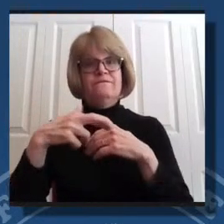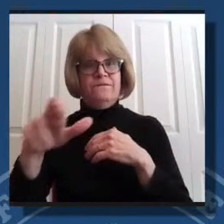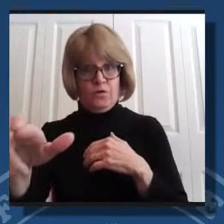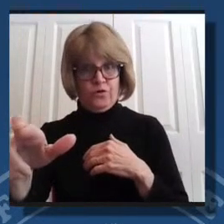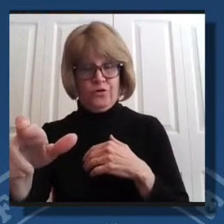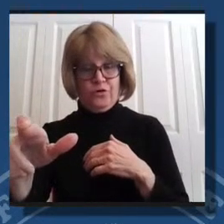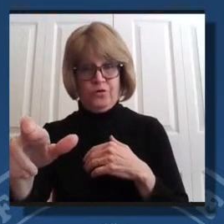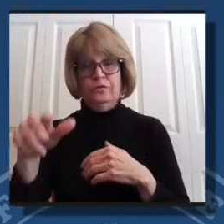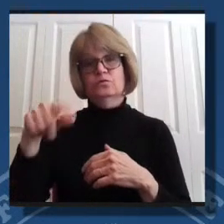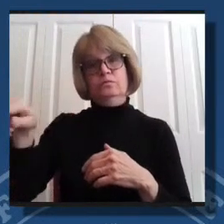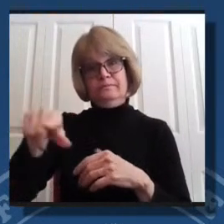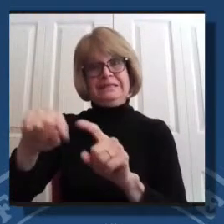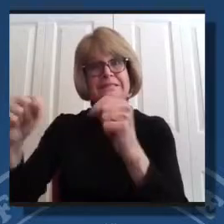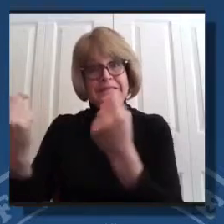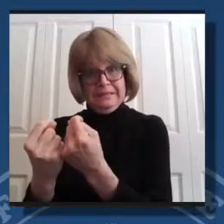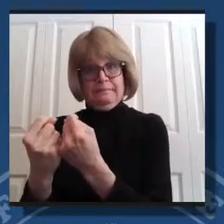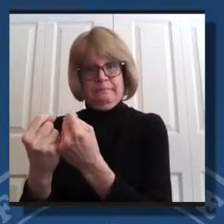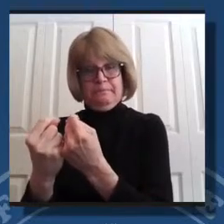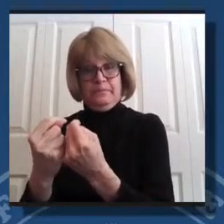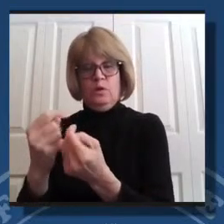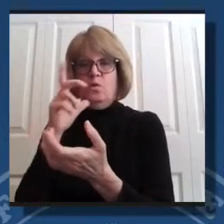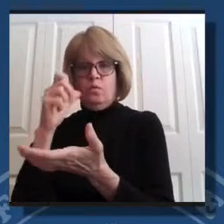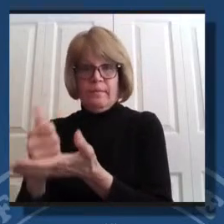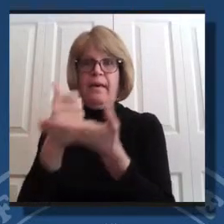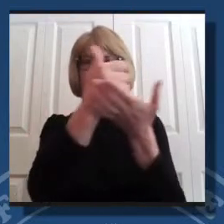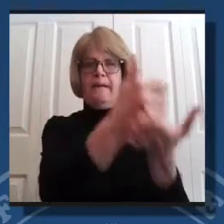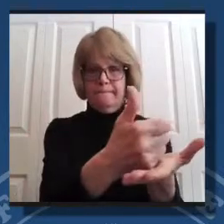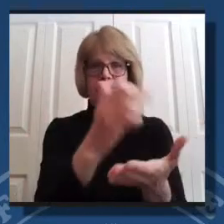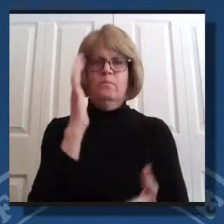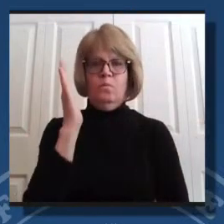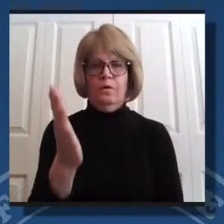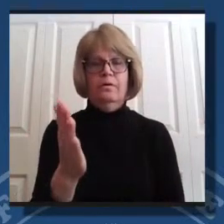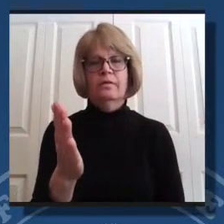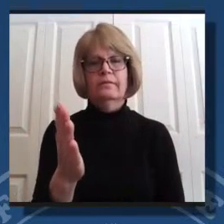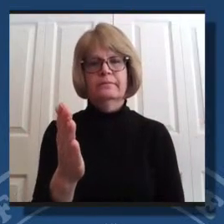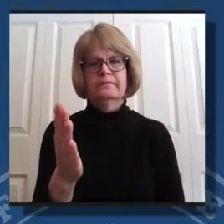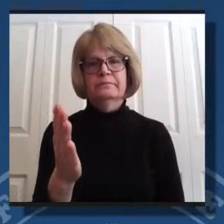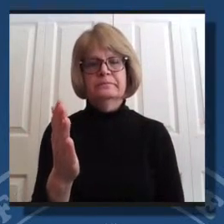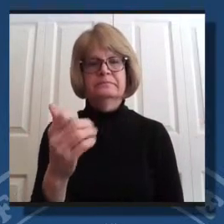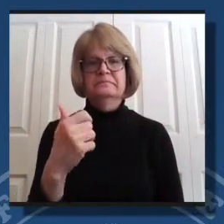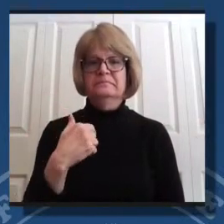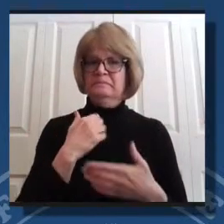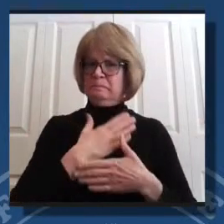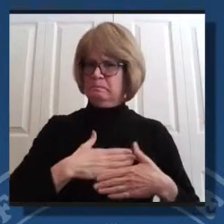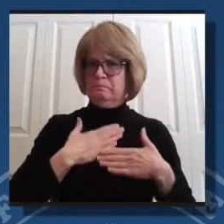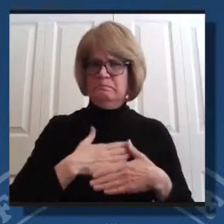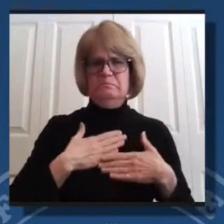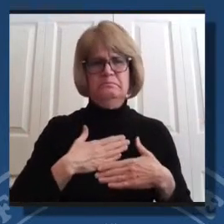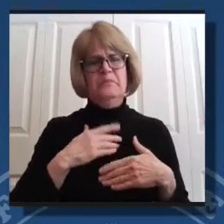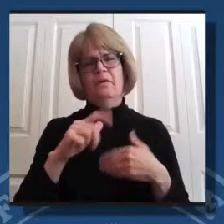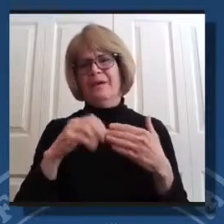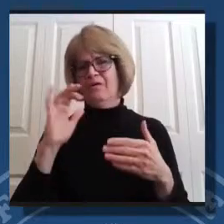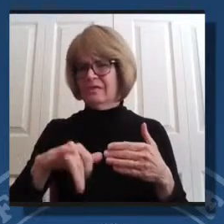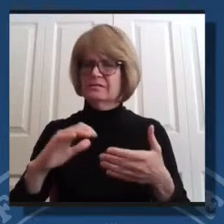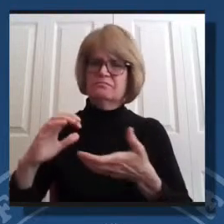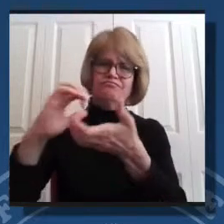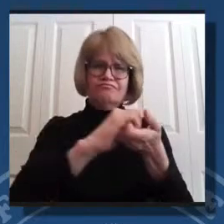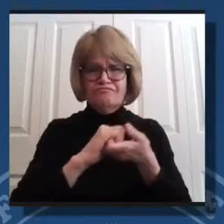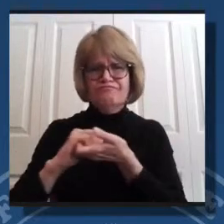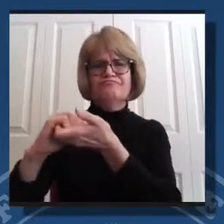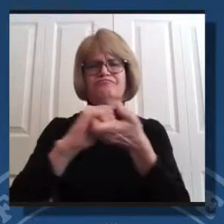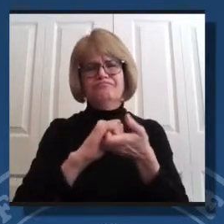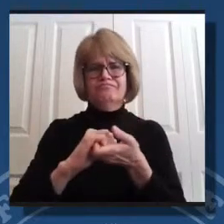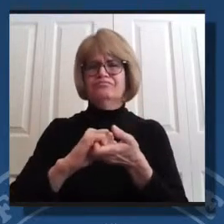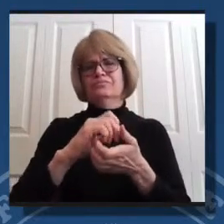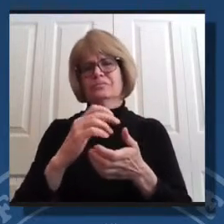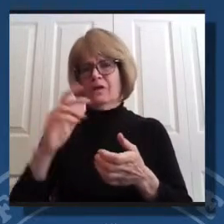our team members who are here to help. And so I'm just really pleased with how we've approached this bill. I'm pleased with the cooperation and collaboration, grateful